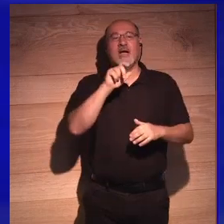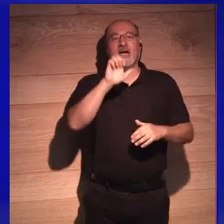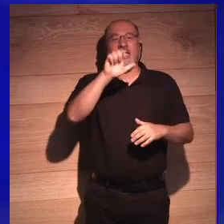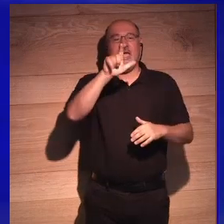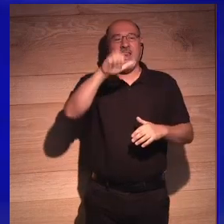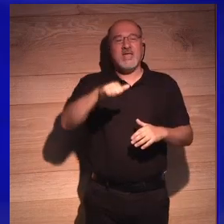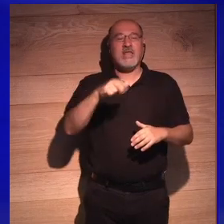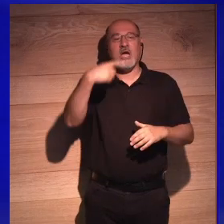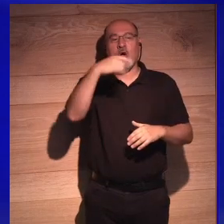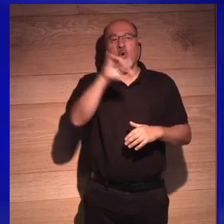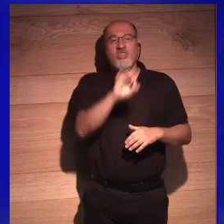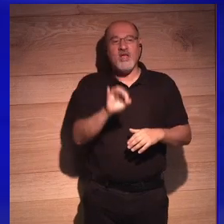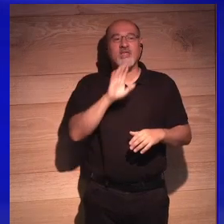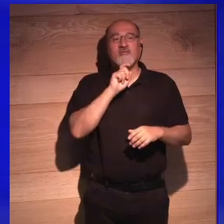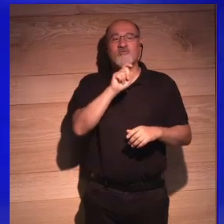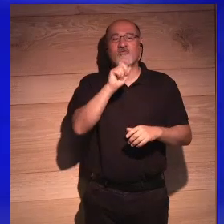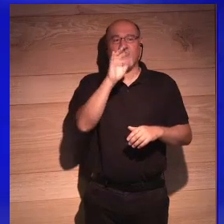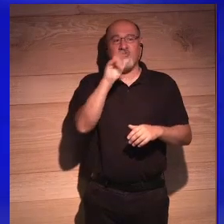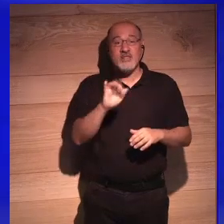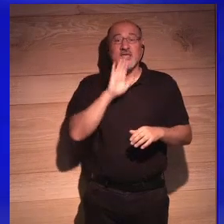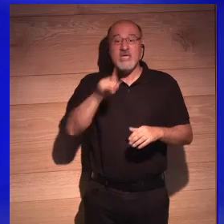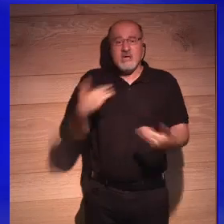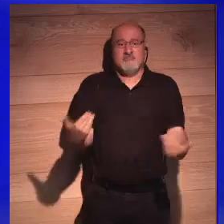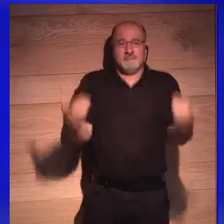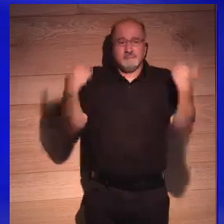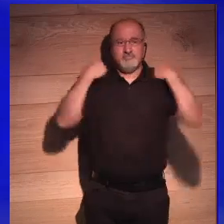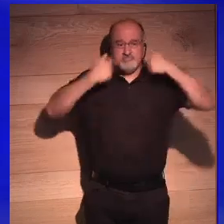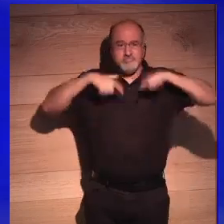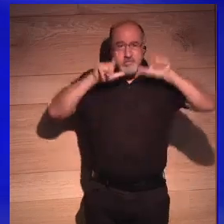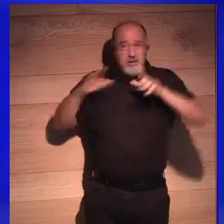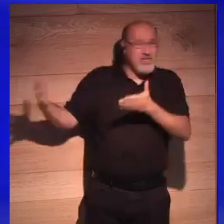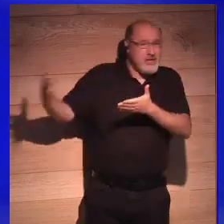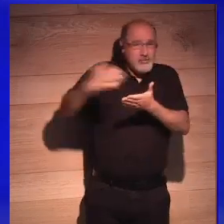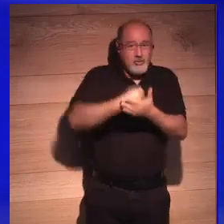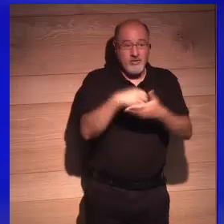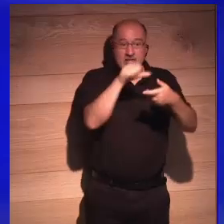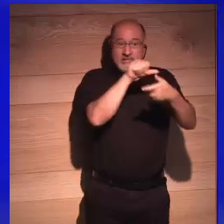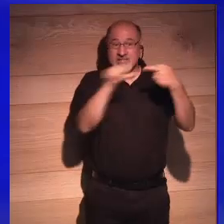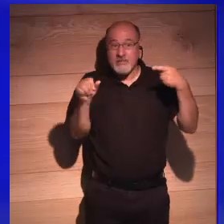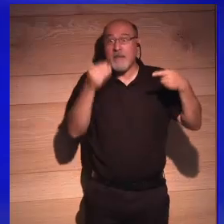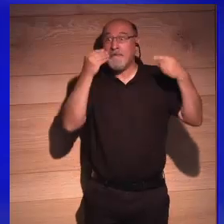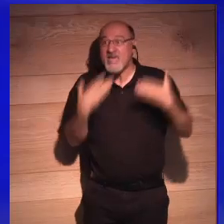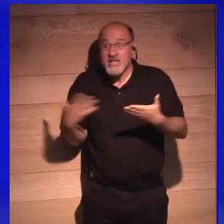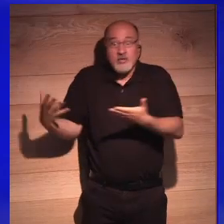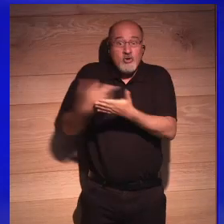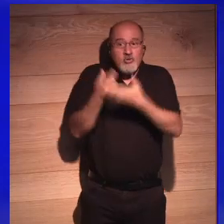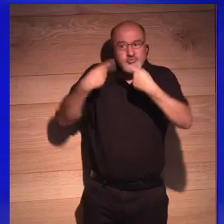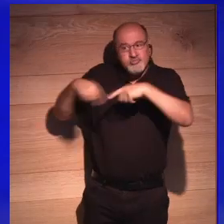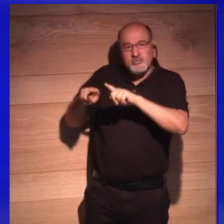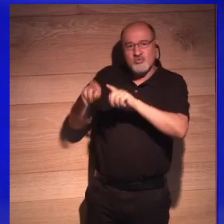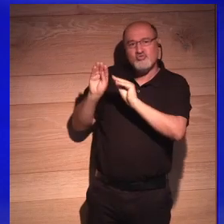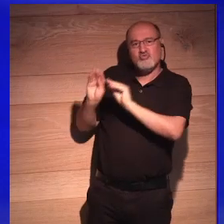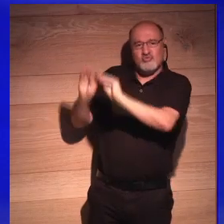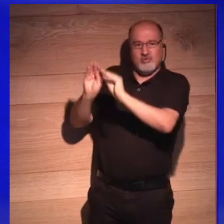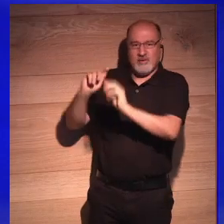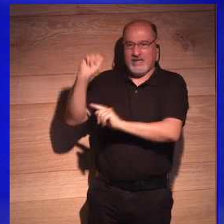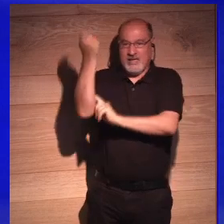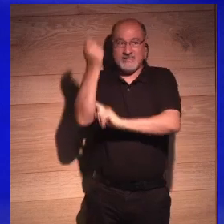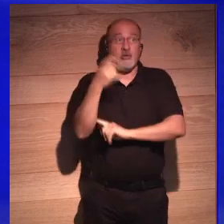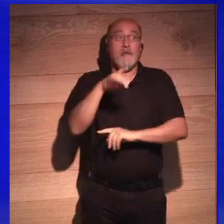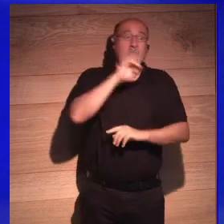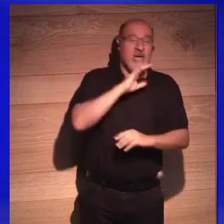Gonzalez de la Fuente, who was the one that responsible for everything that is right this